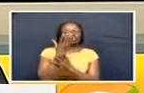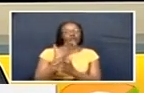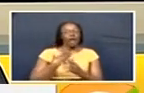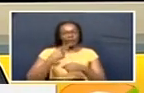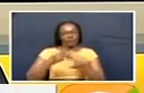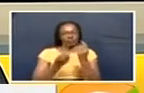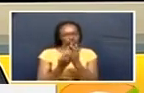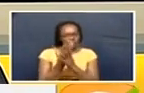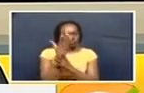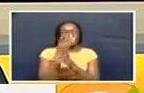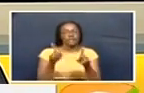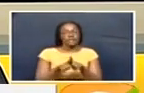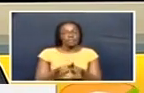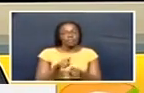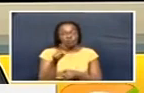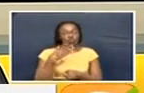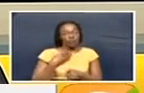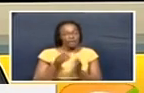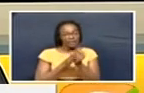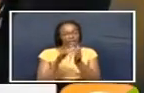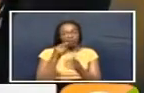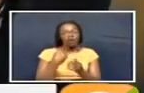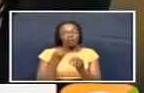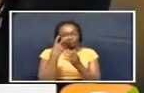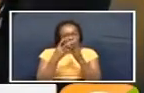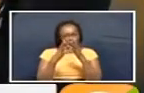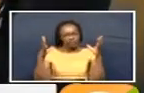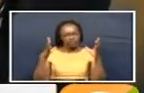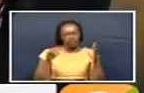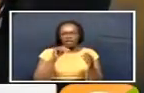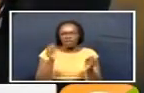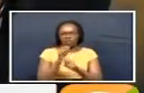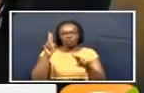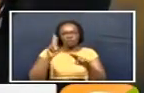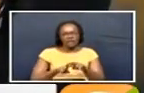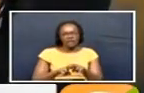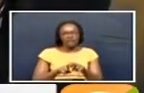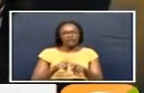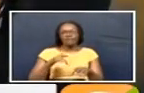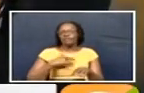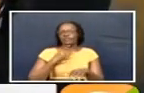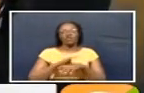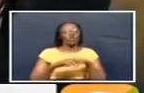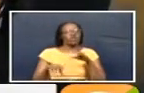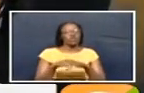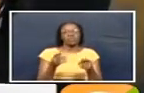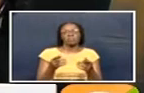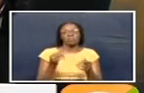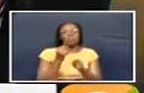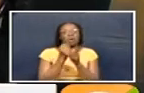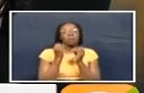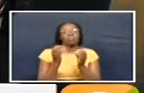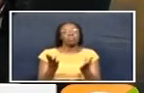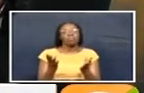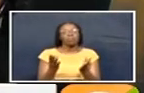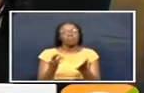also want leaders who have ambition as well, because then you're not sitting there content, then that's when probably you don't do as much as you should do, because you know probably